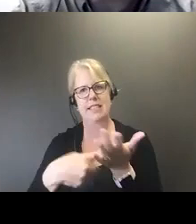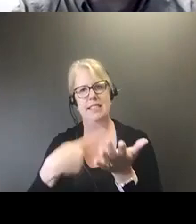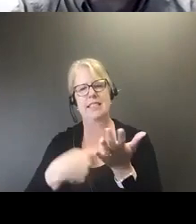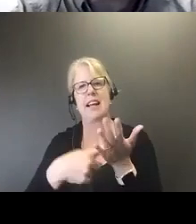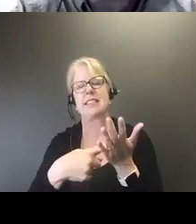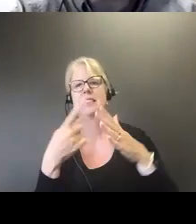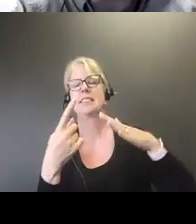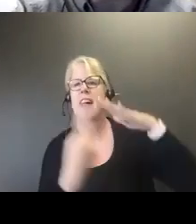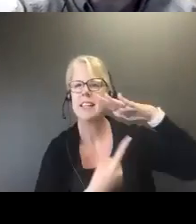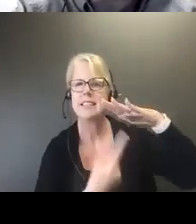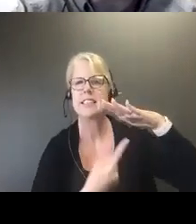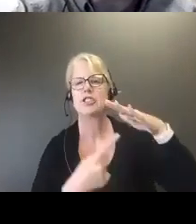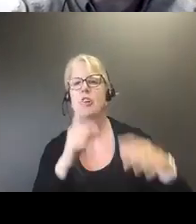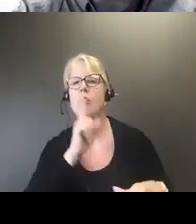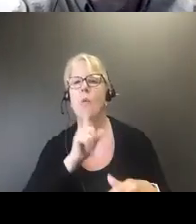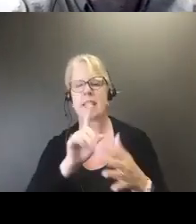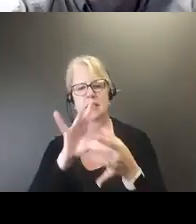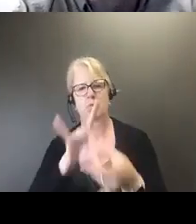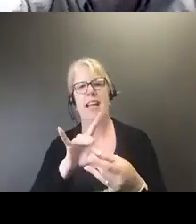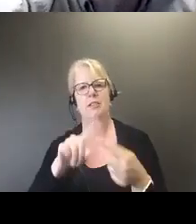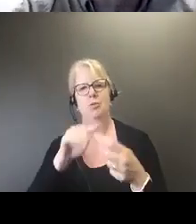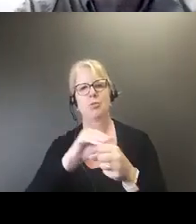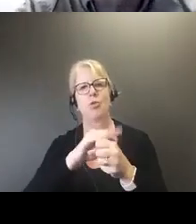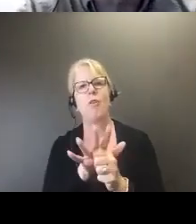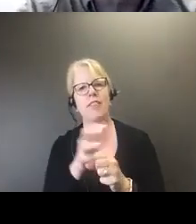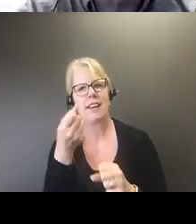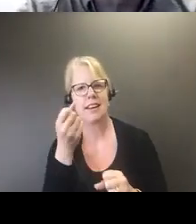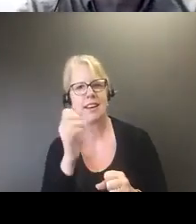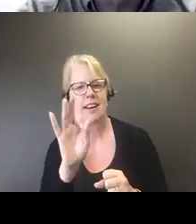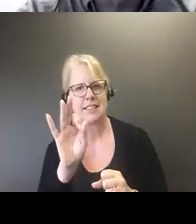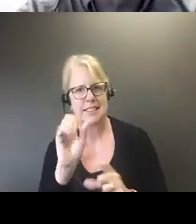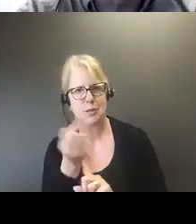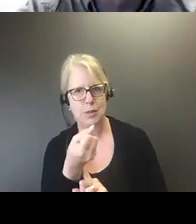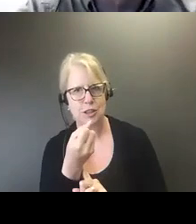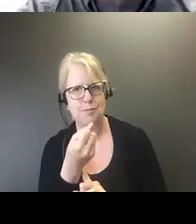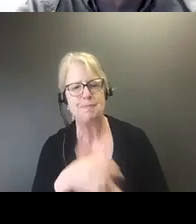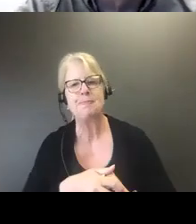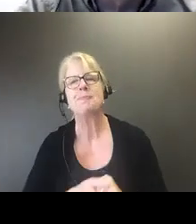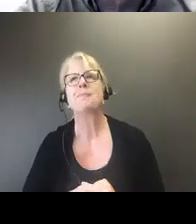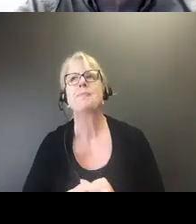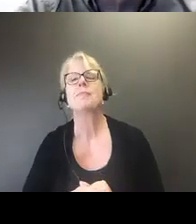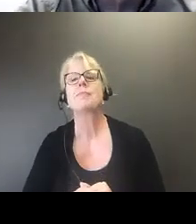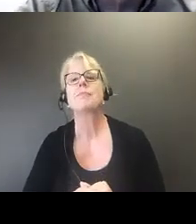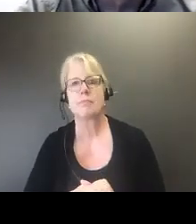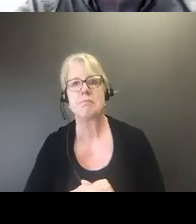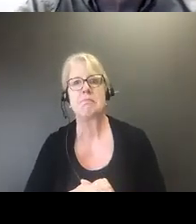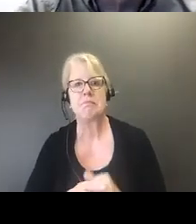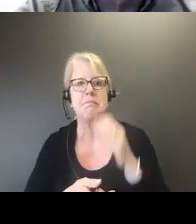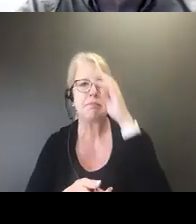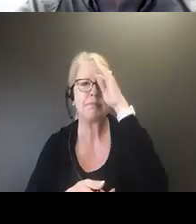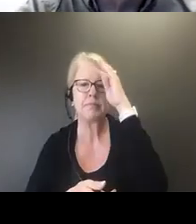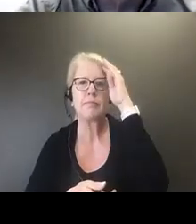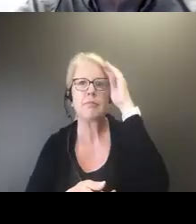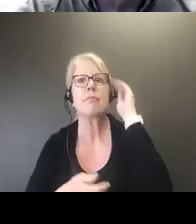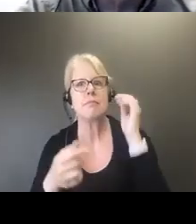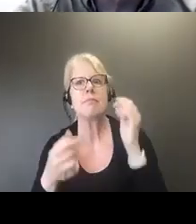loneliness around the COVID-19 situation we find ourselves in. There was a